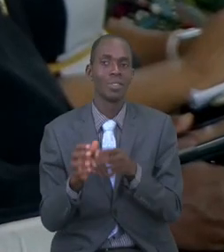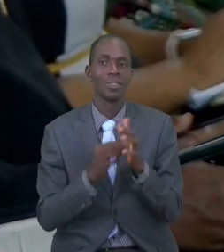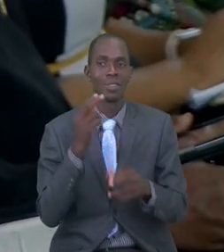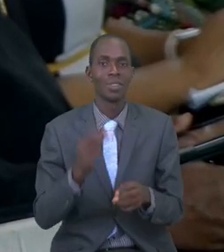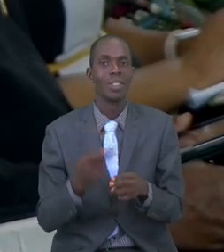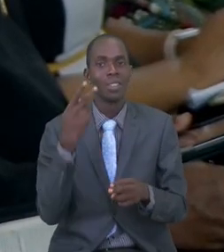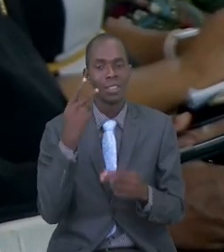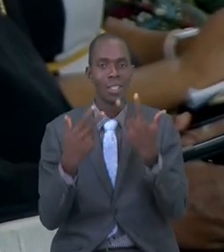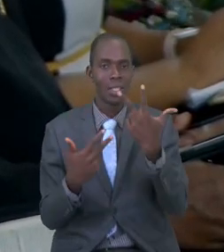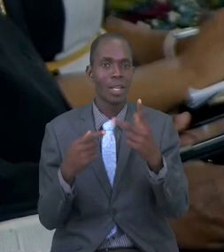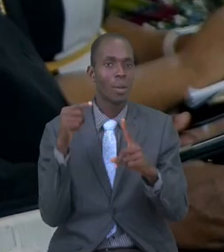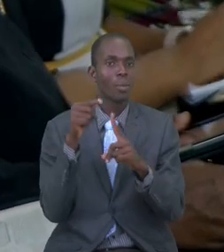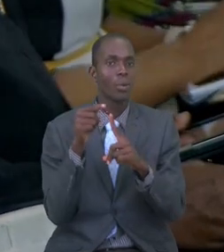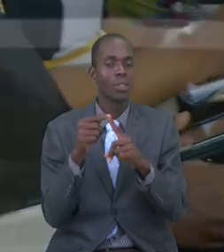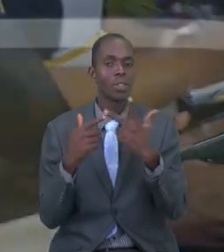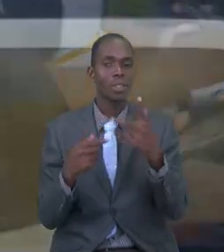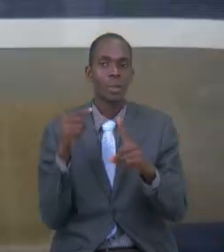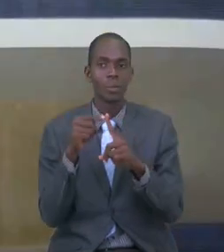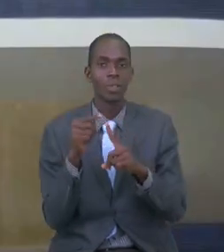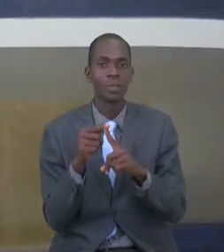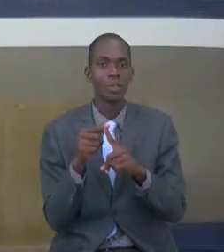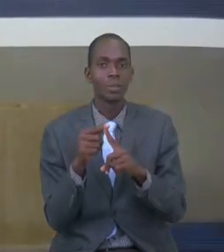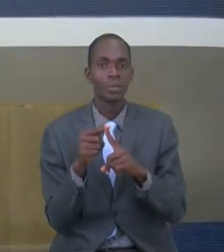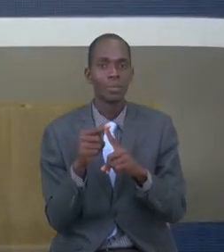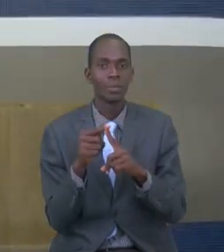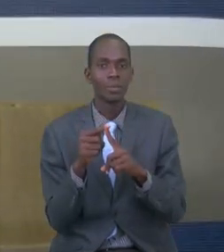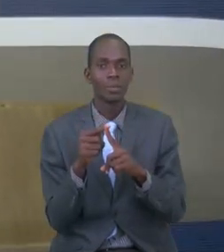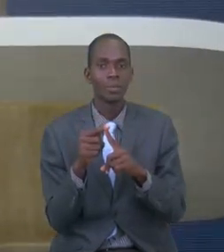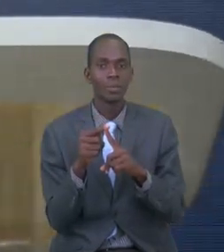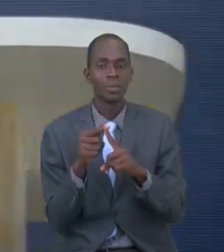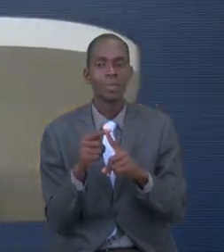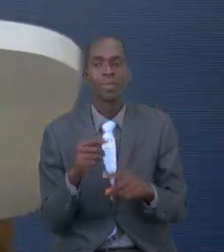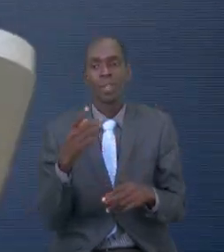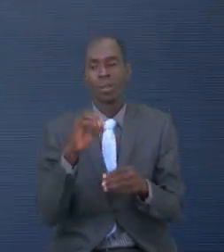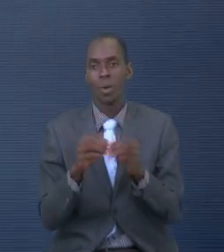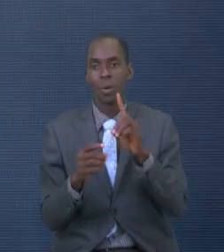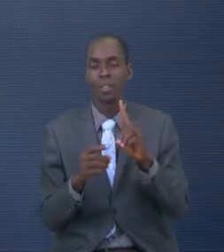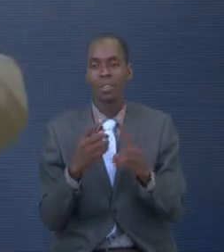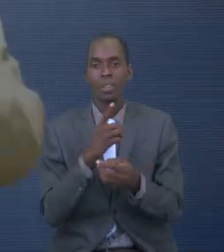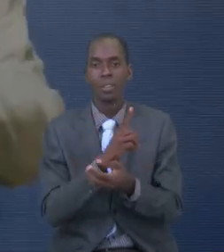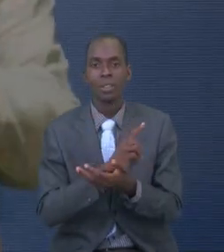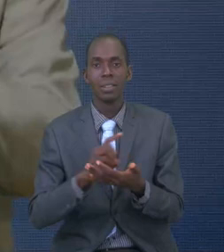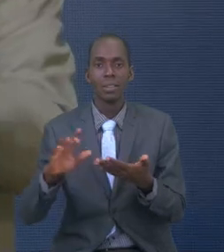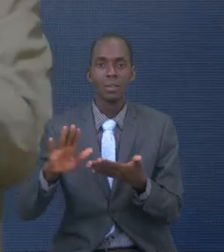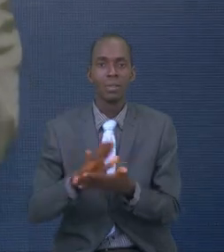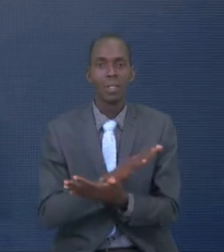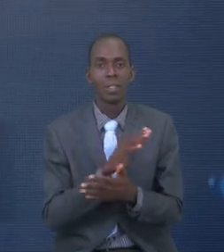at 3 points in the message this morning. Number one, divine direction